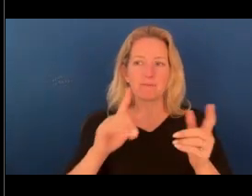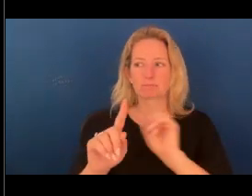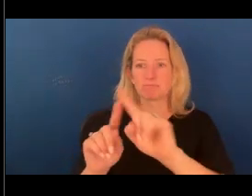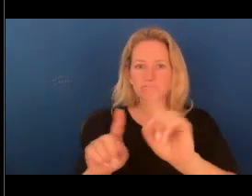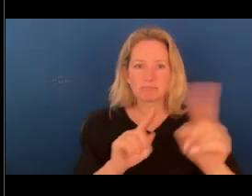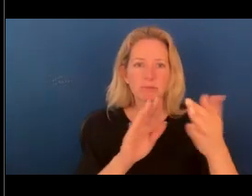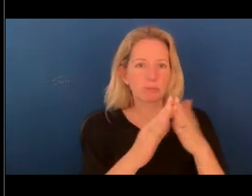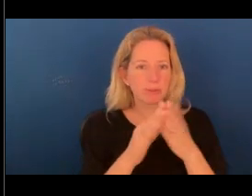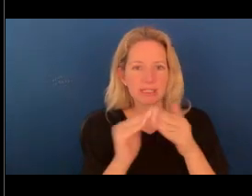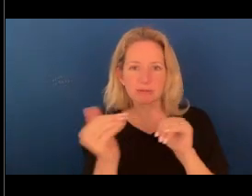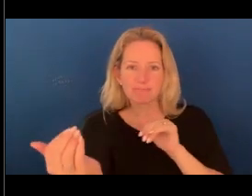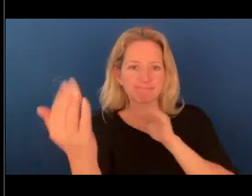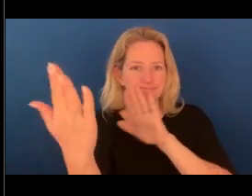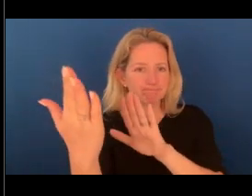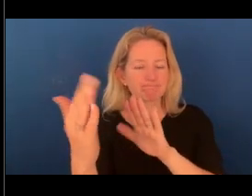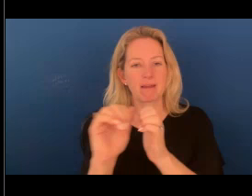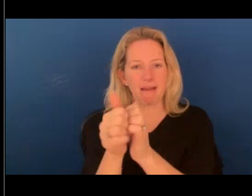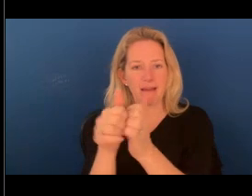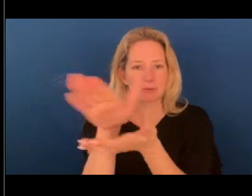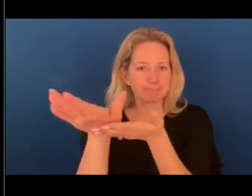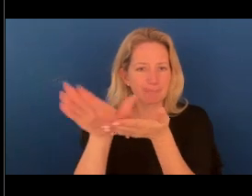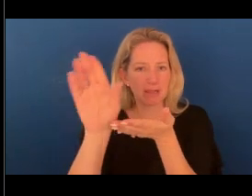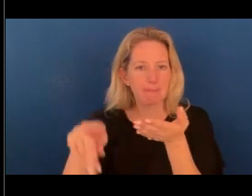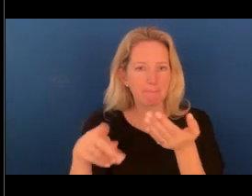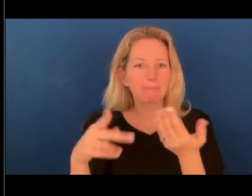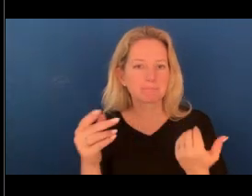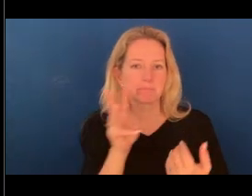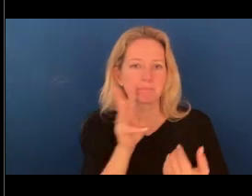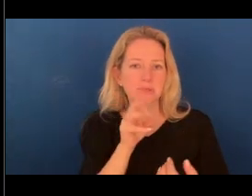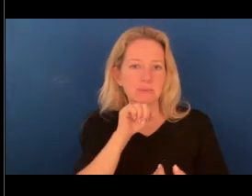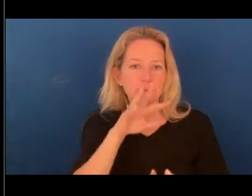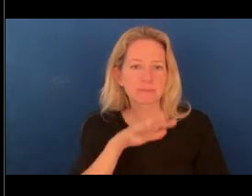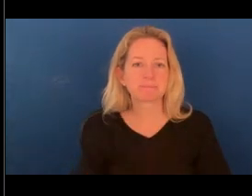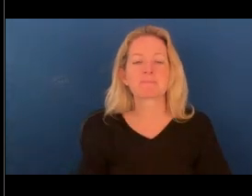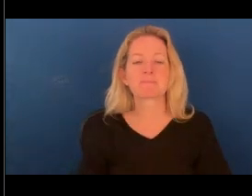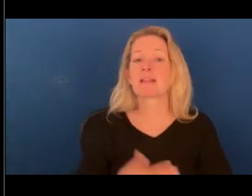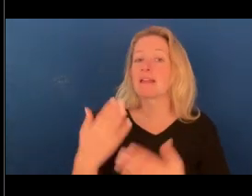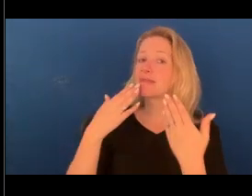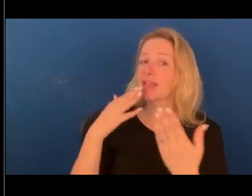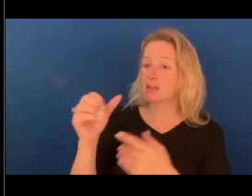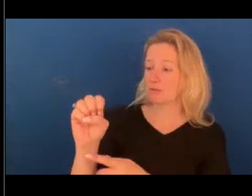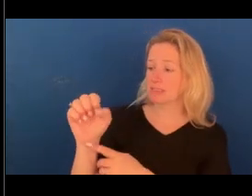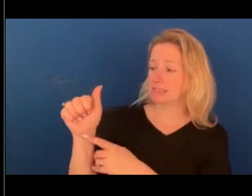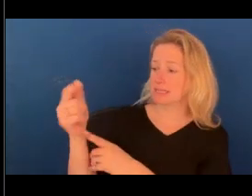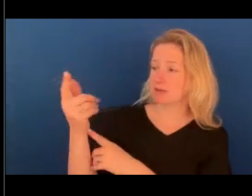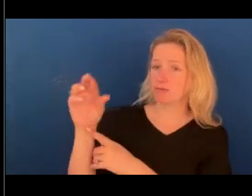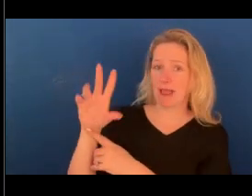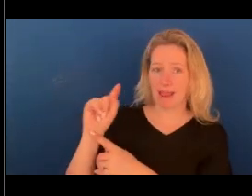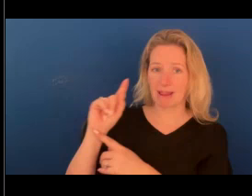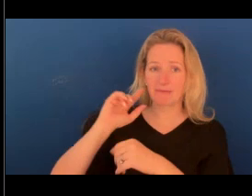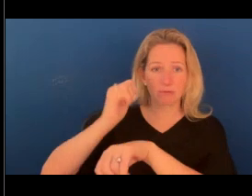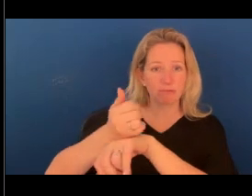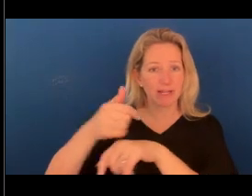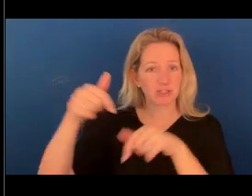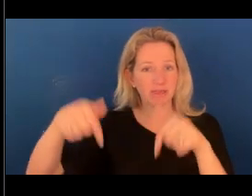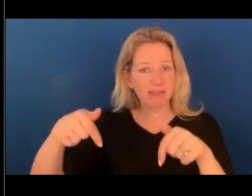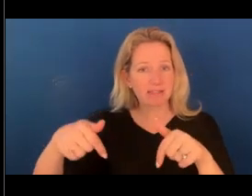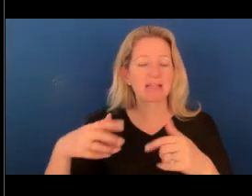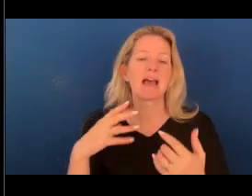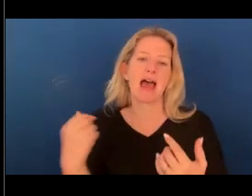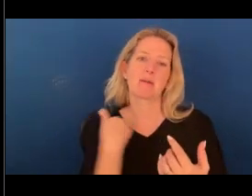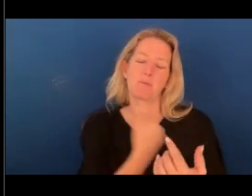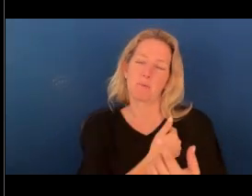debris. Thank you so much for Sea Grant for arranging this, and really look forward to the complementary impacts